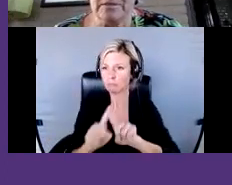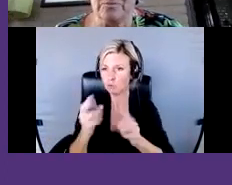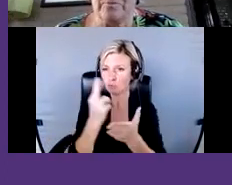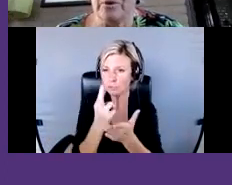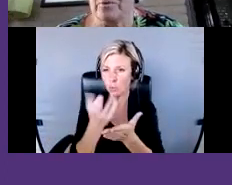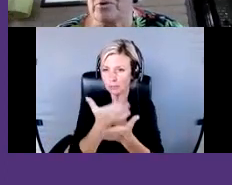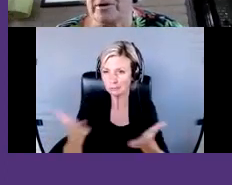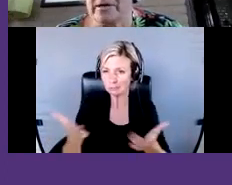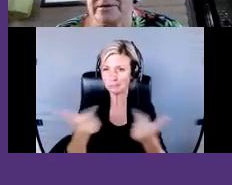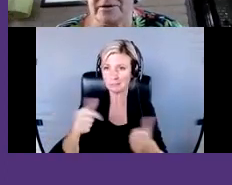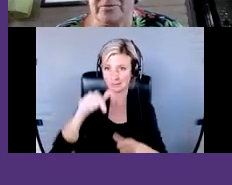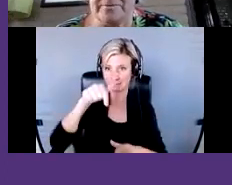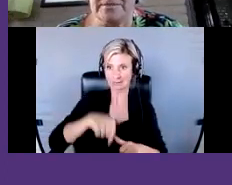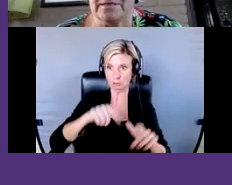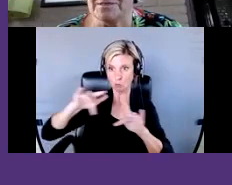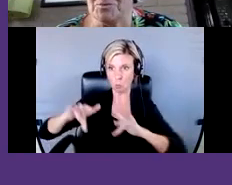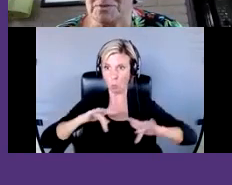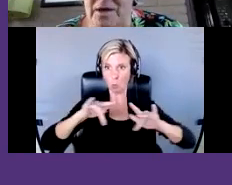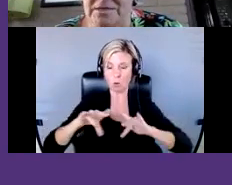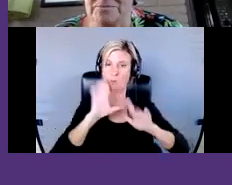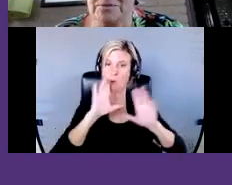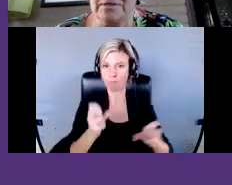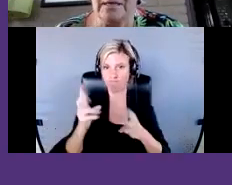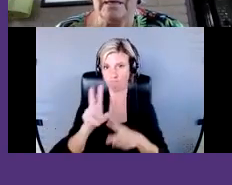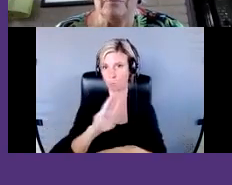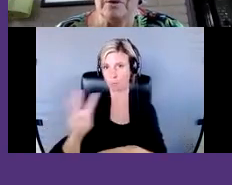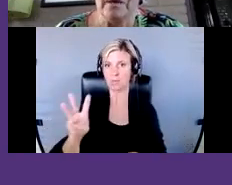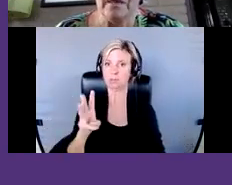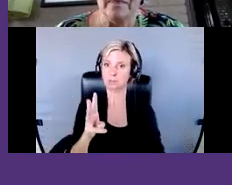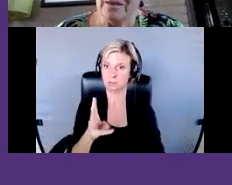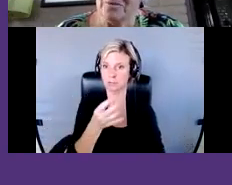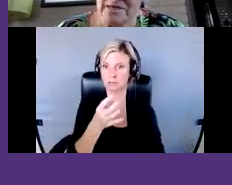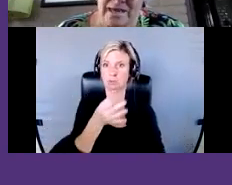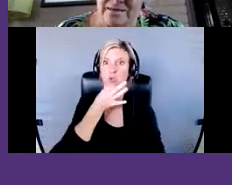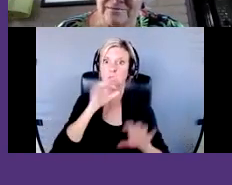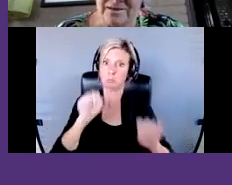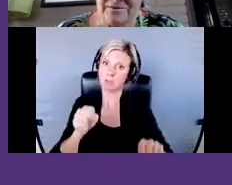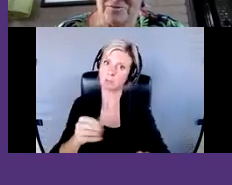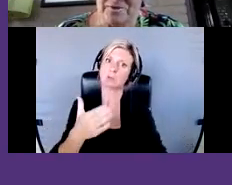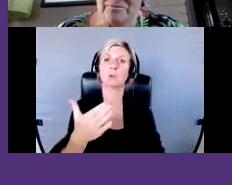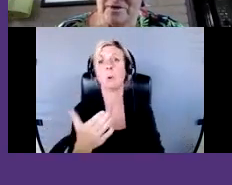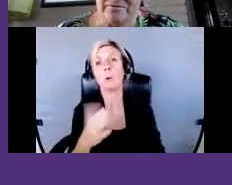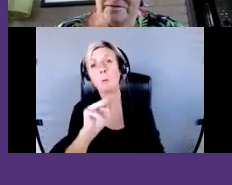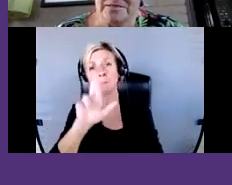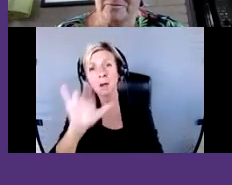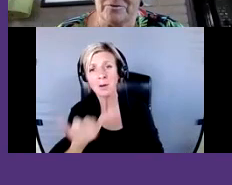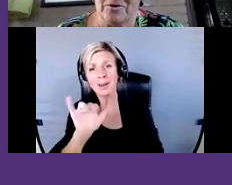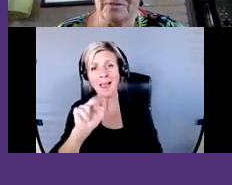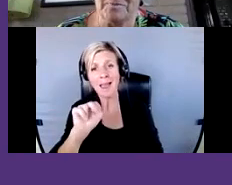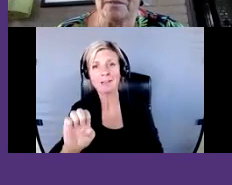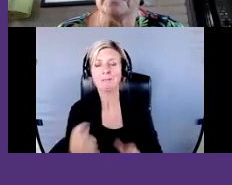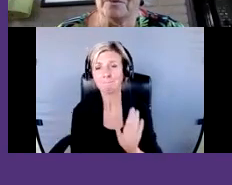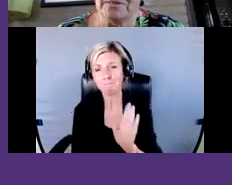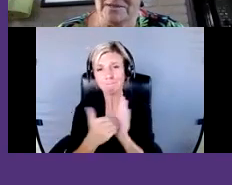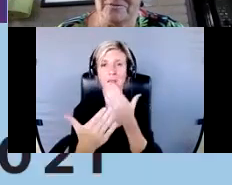posting this webinar recording on our website as soon as possible. Marianne, thank you again for being part of this and for